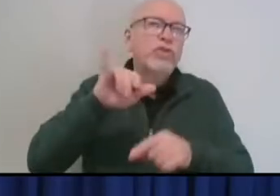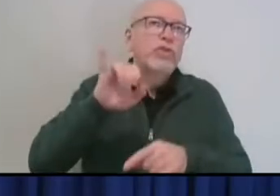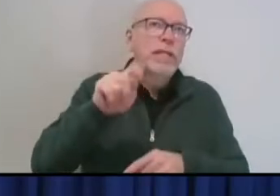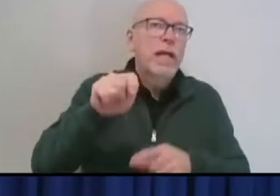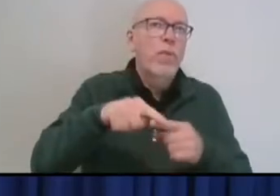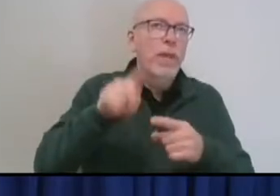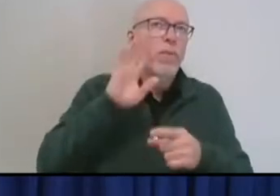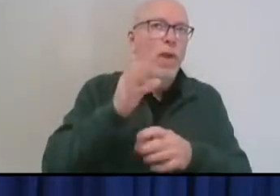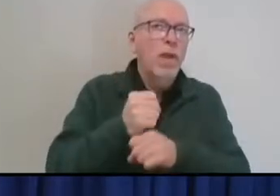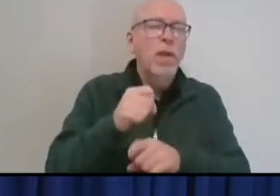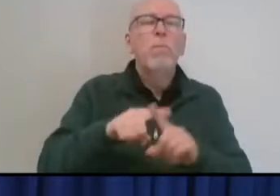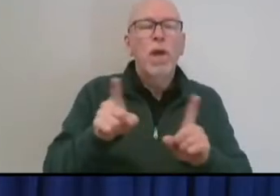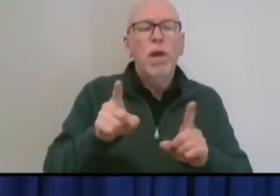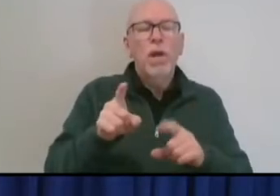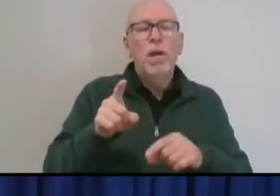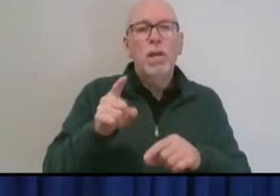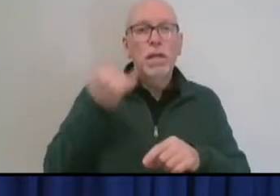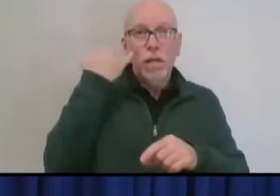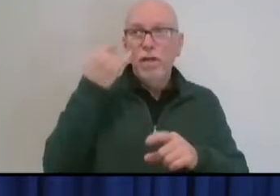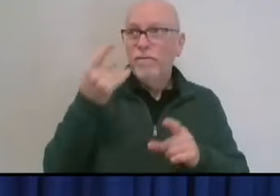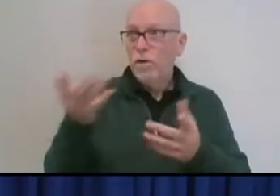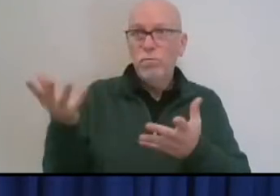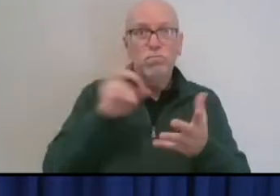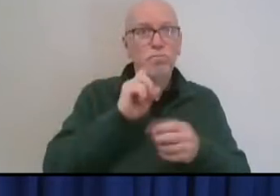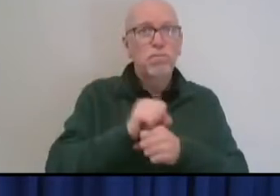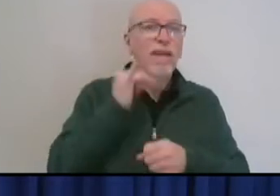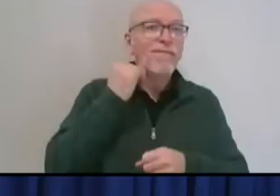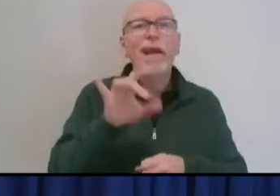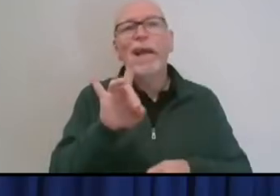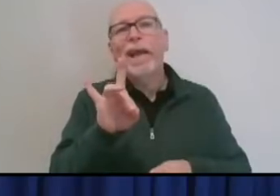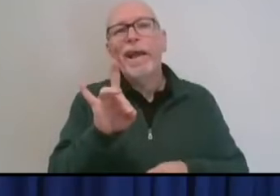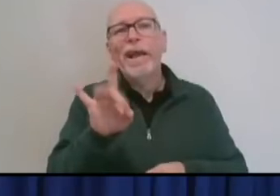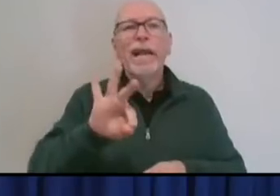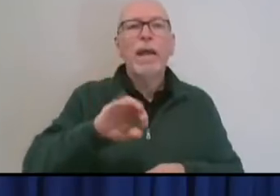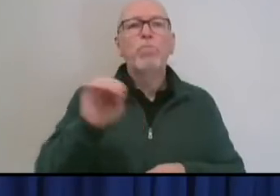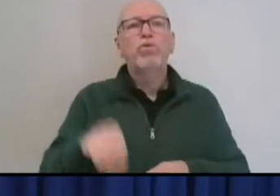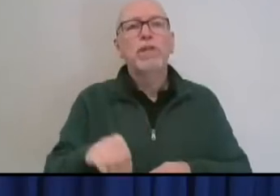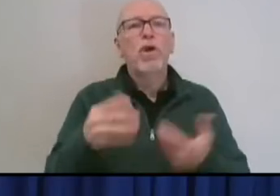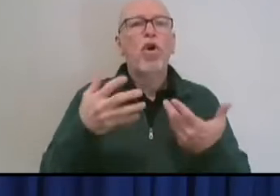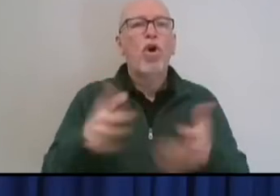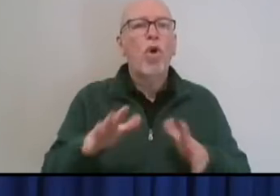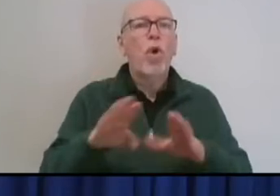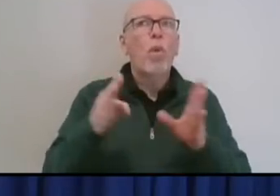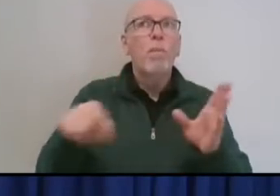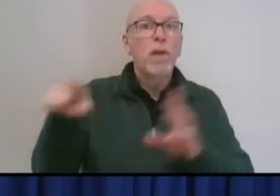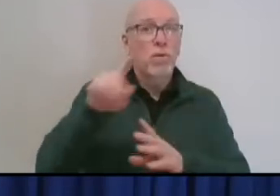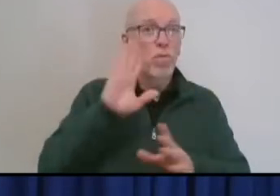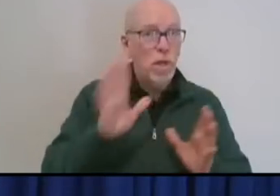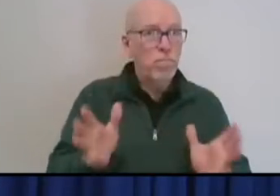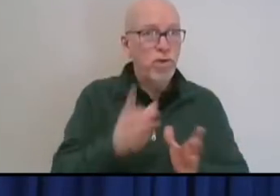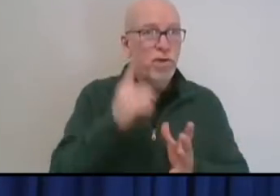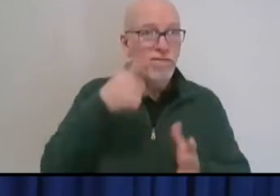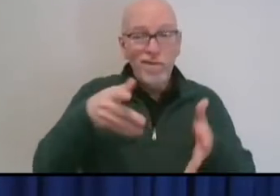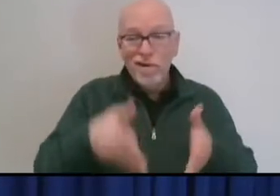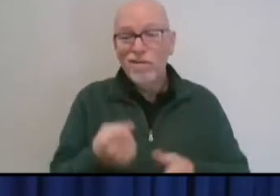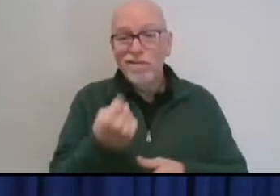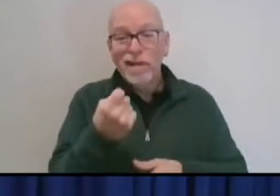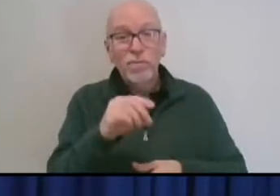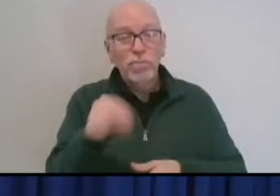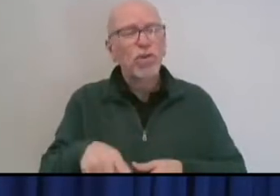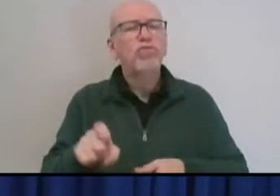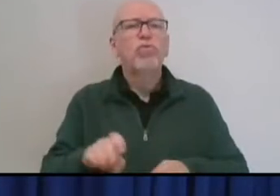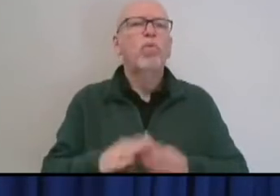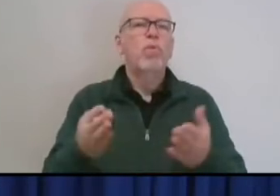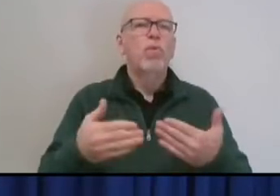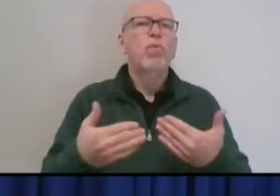for that, but I was wondering if, 89% are already fully reopened, if you would push for that last percentage to get over